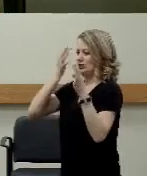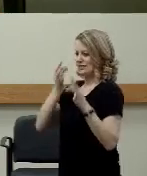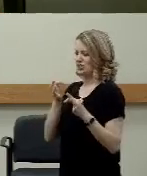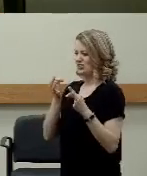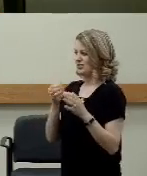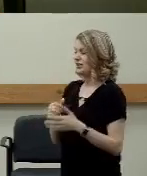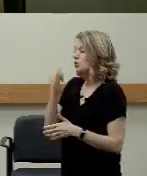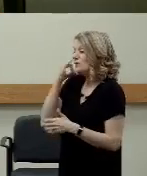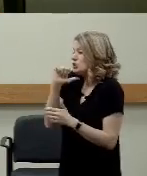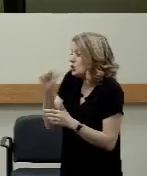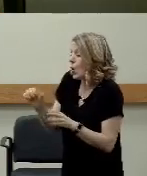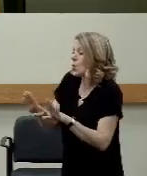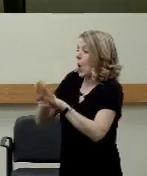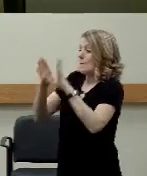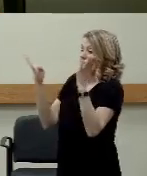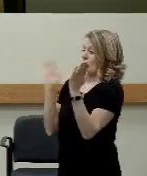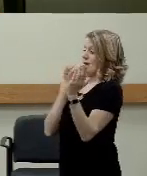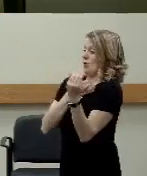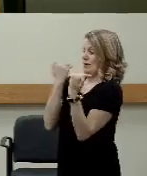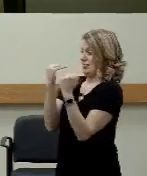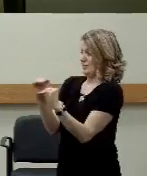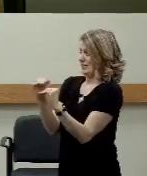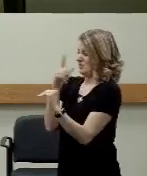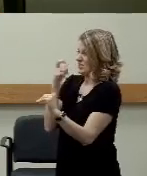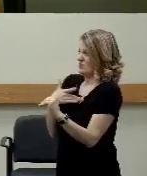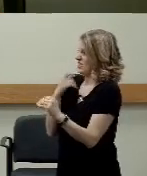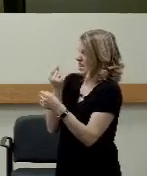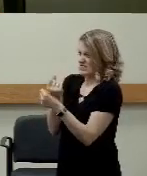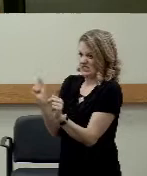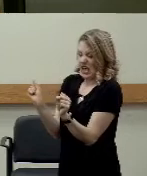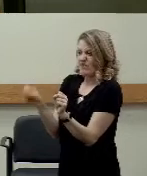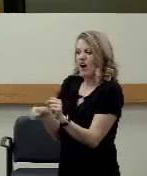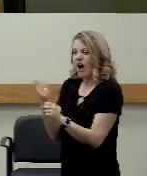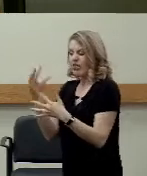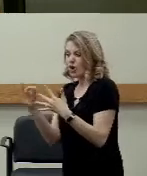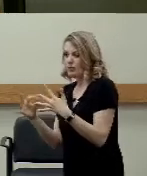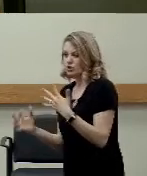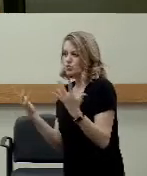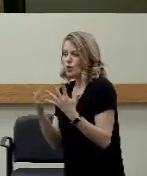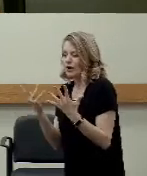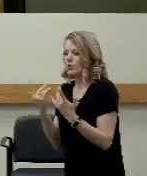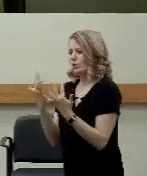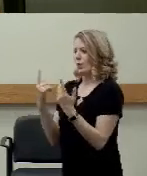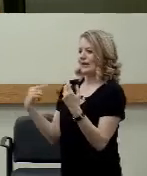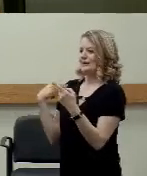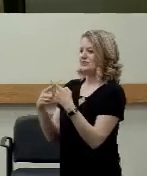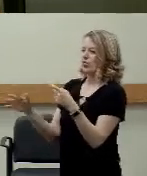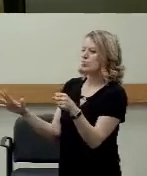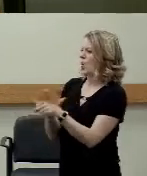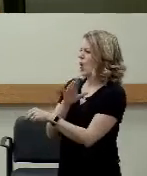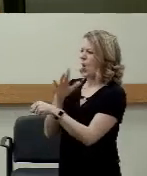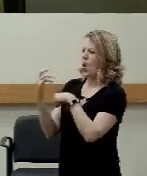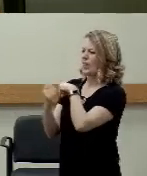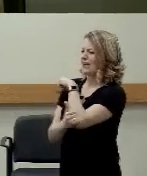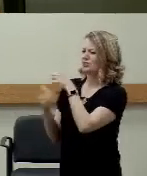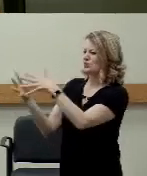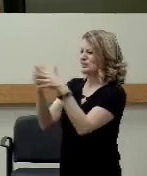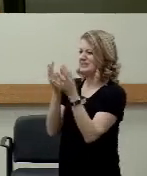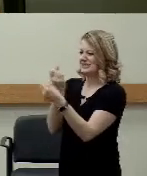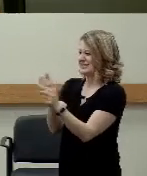lifting these restrictions because we don't feel safe is to wait until the entire country is safe until we restrict